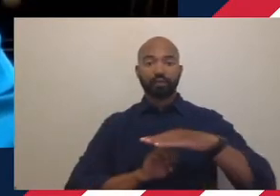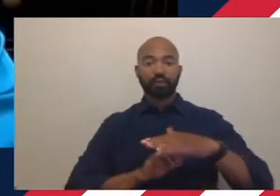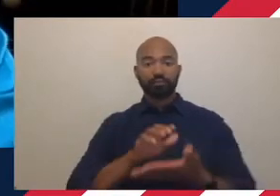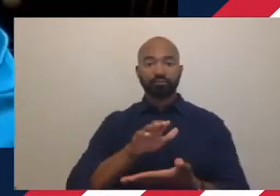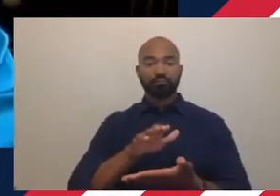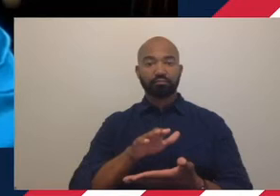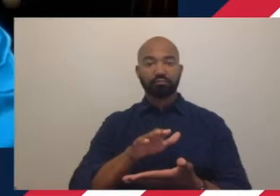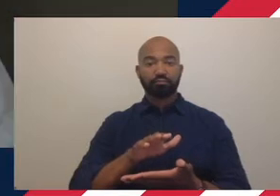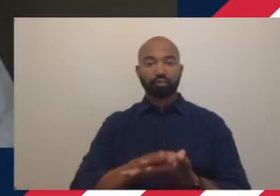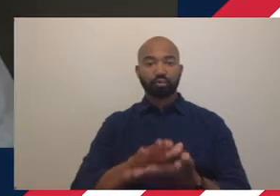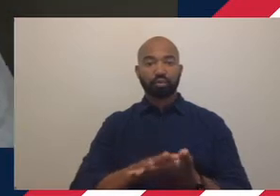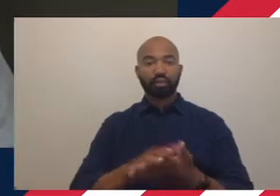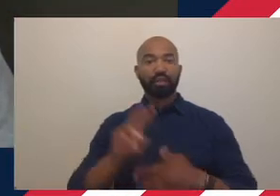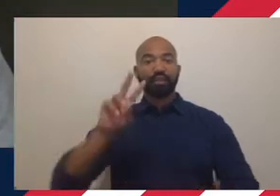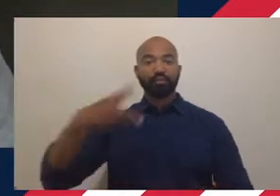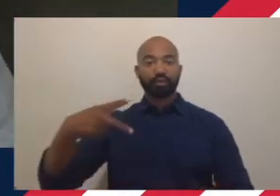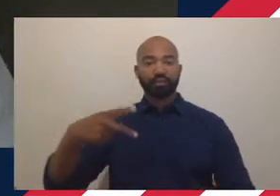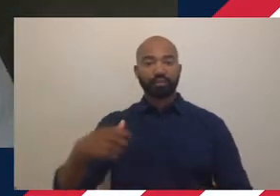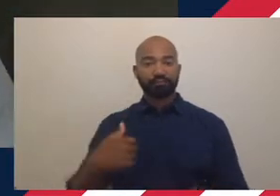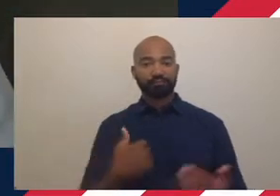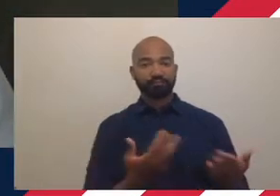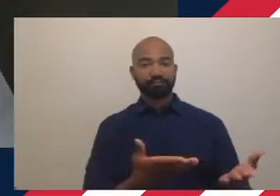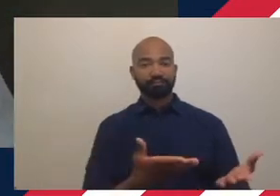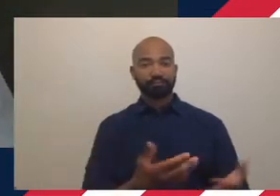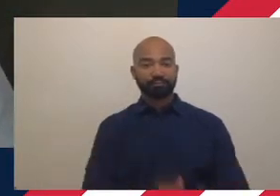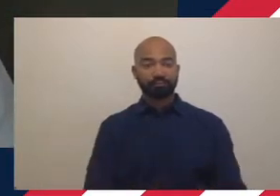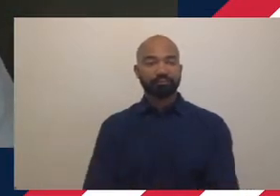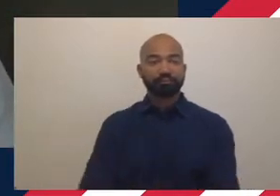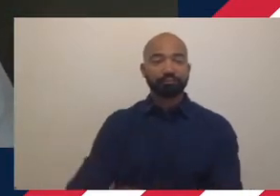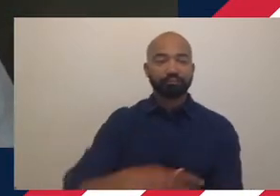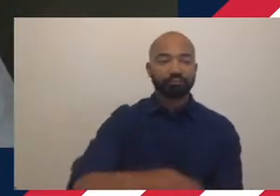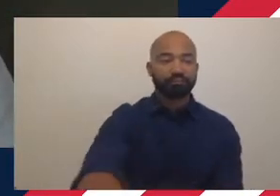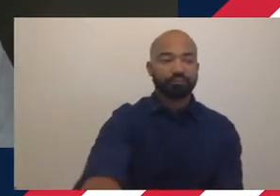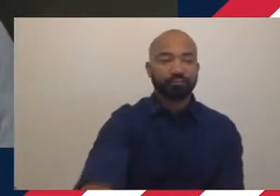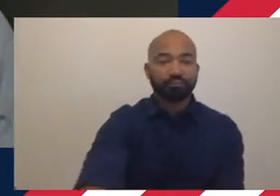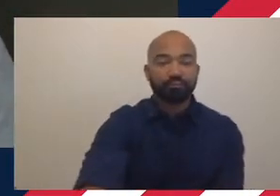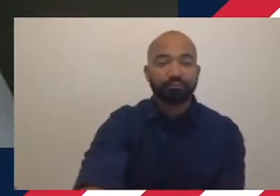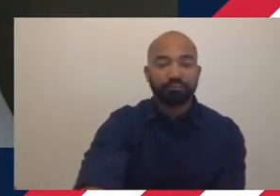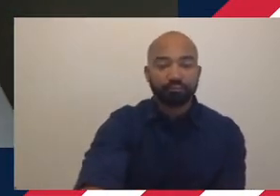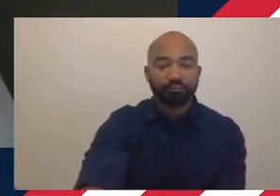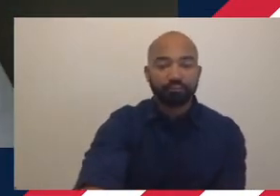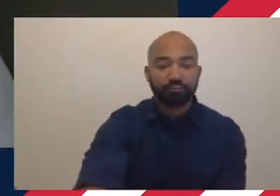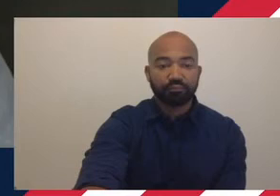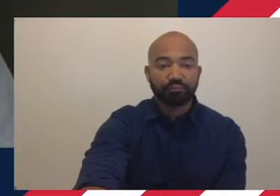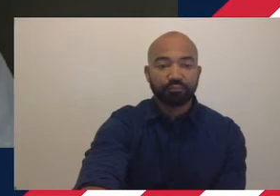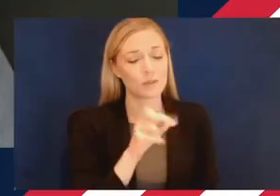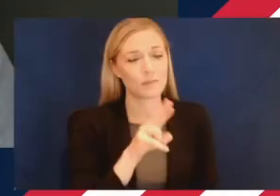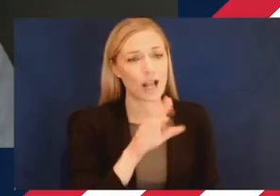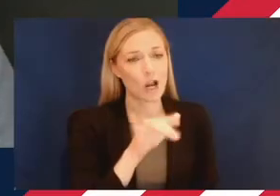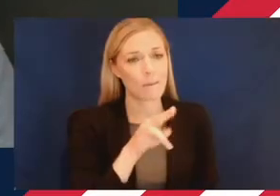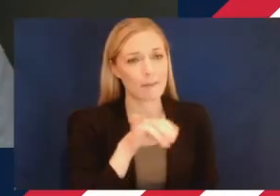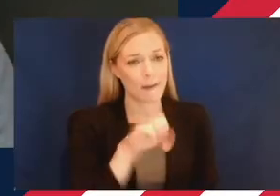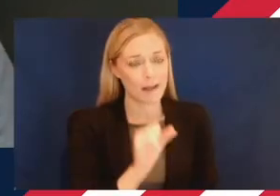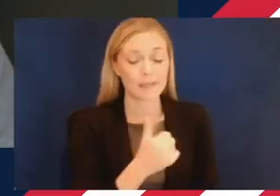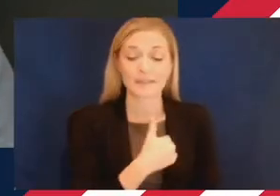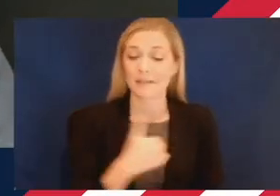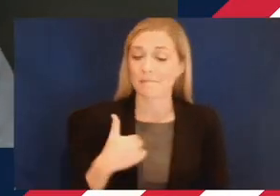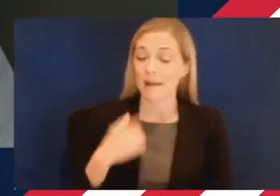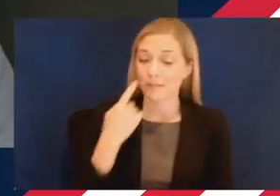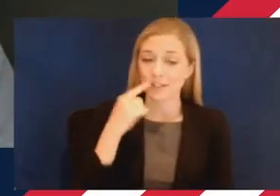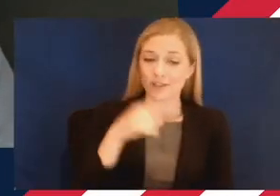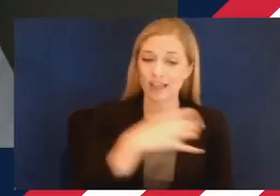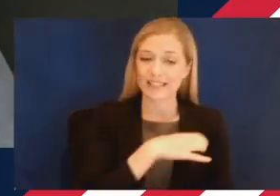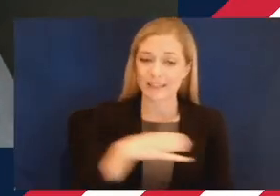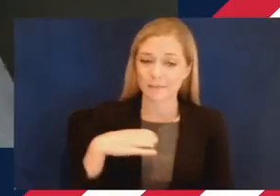president. Thank you, Mayor Bottoms and members of the Platform Drafting Committee for this opportunity to provide